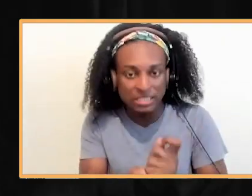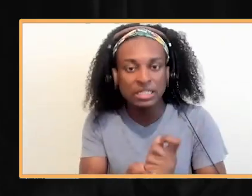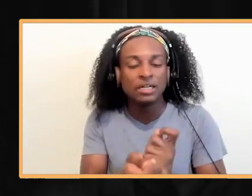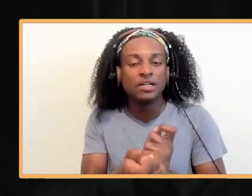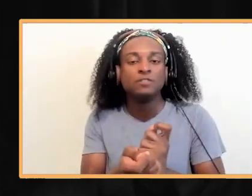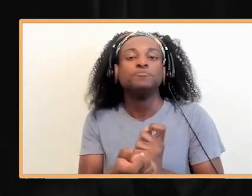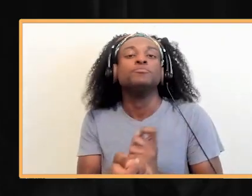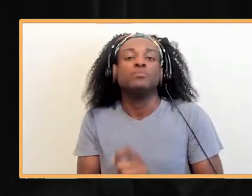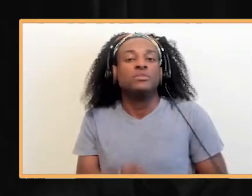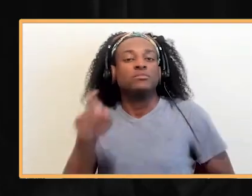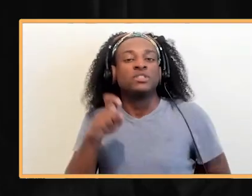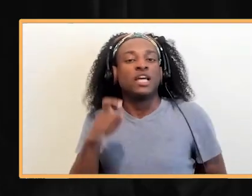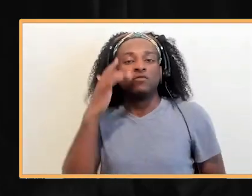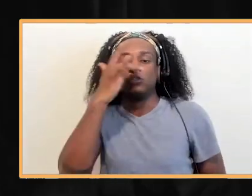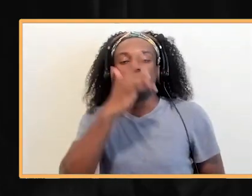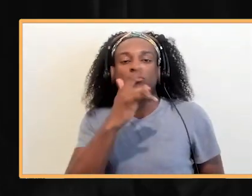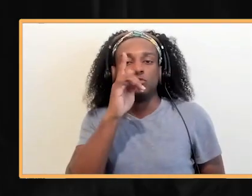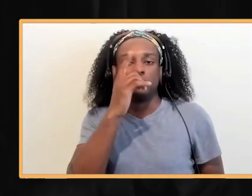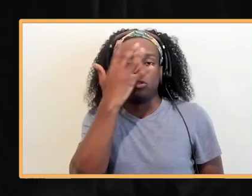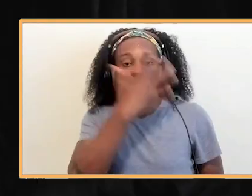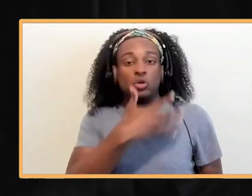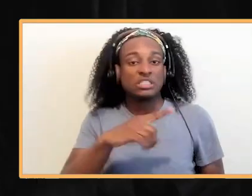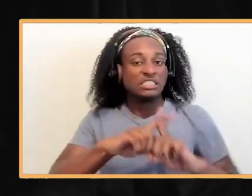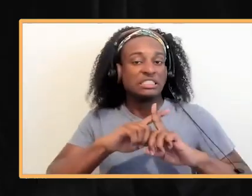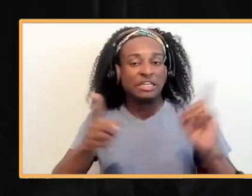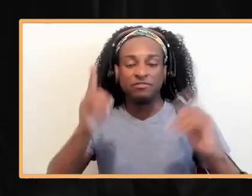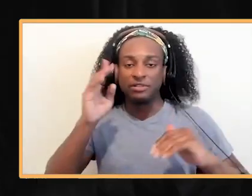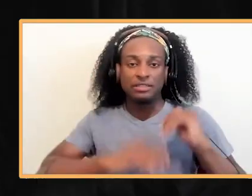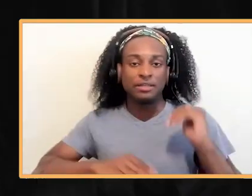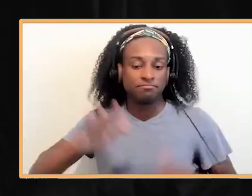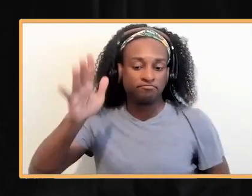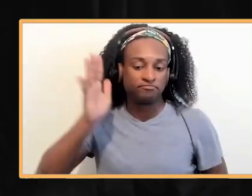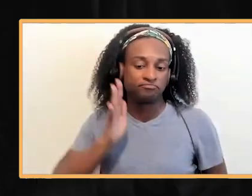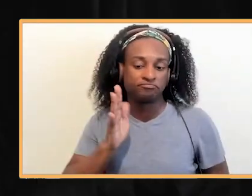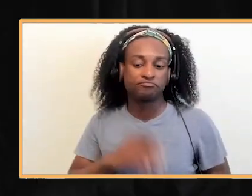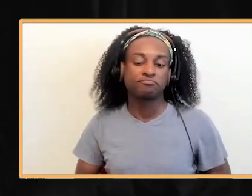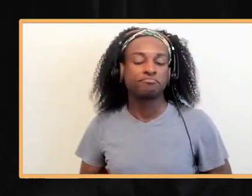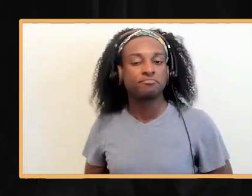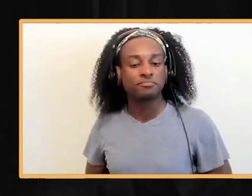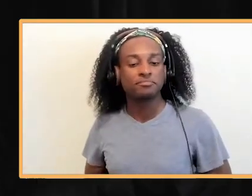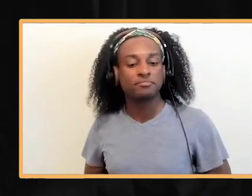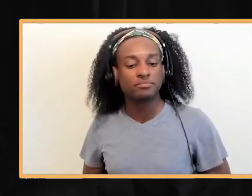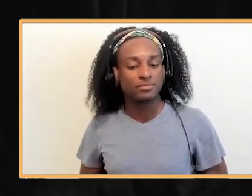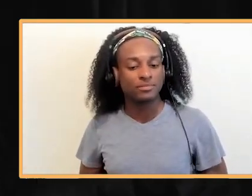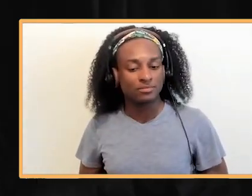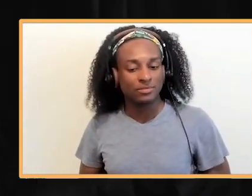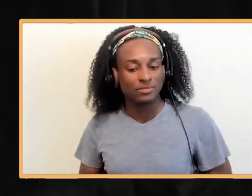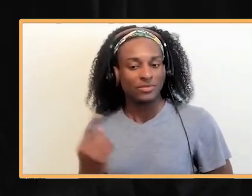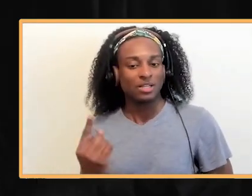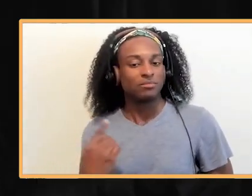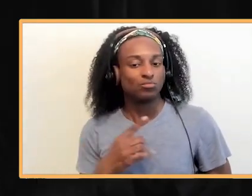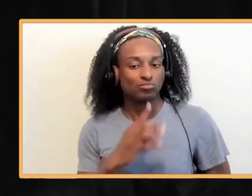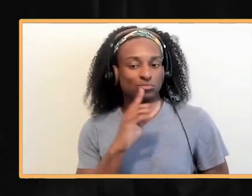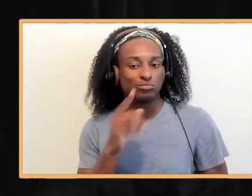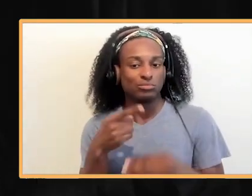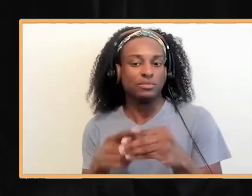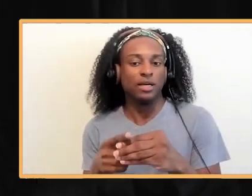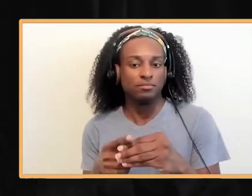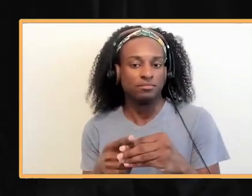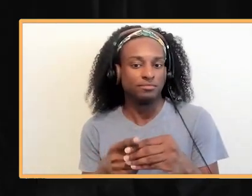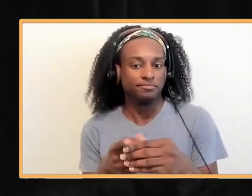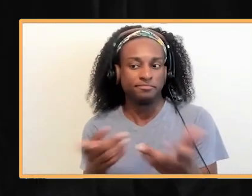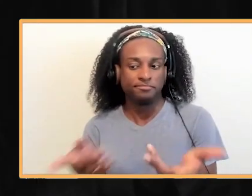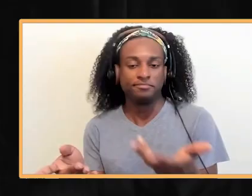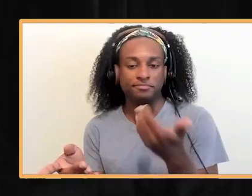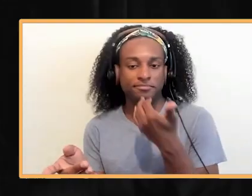Yes. And so here's one of the things that we've been talking about at the Holon Institute is it really critical mass or is it critical relationships?